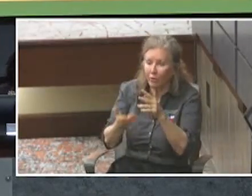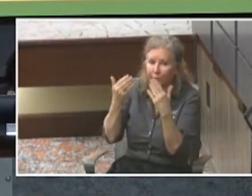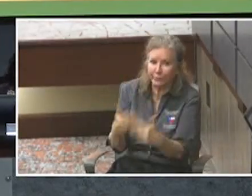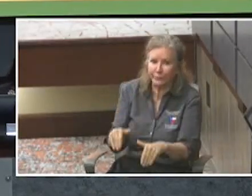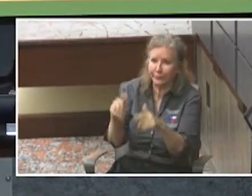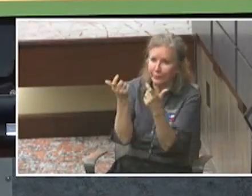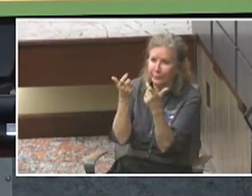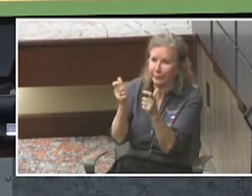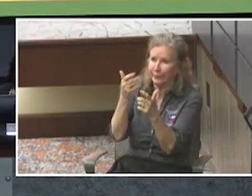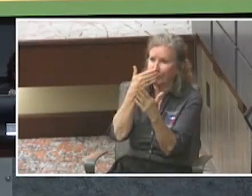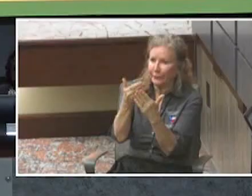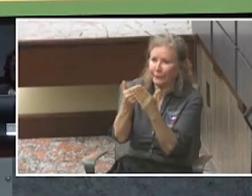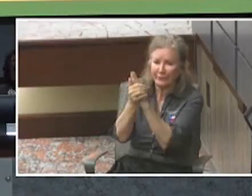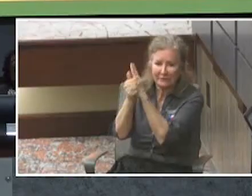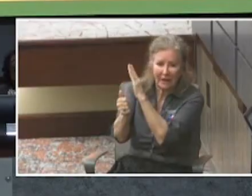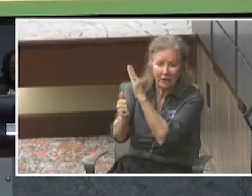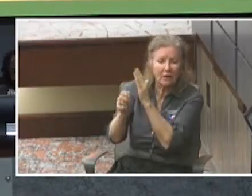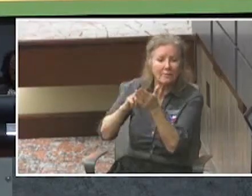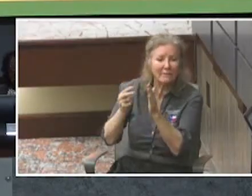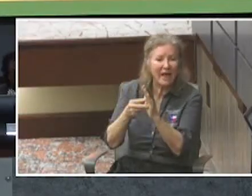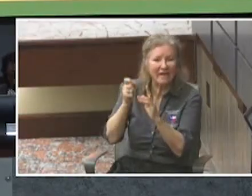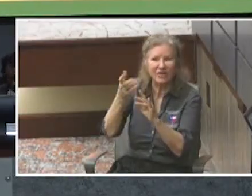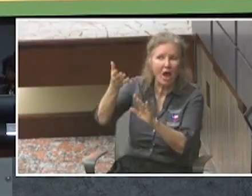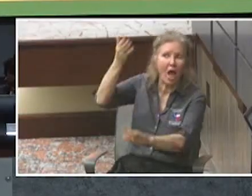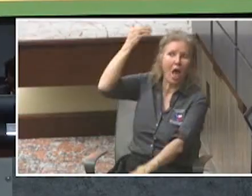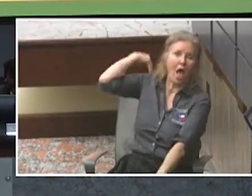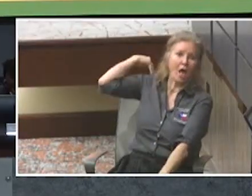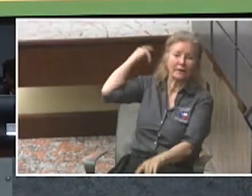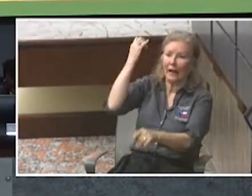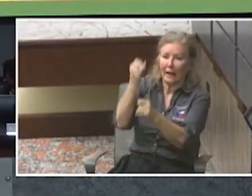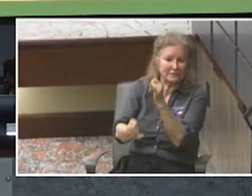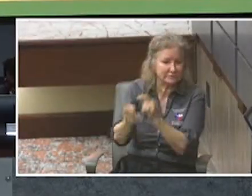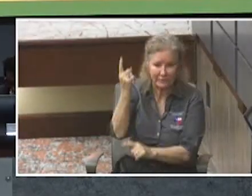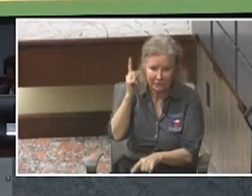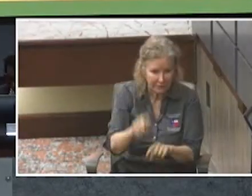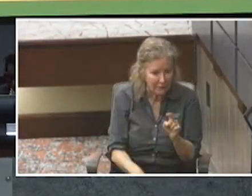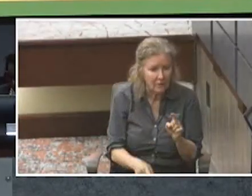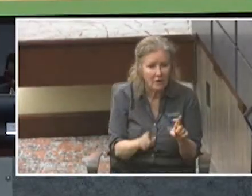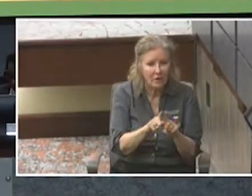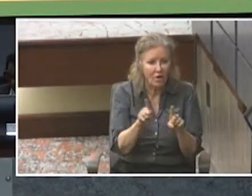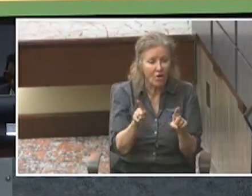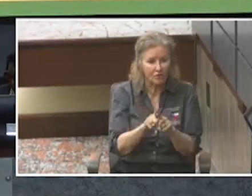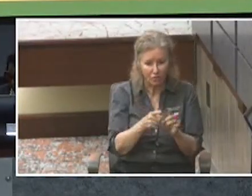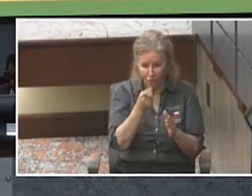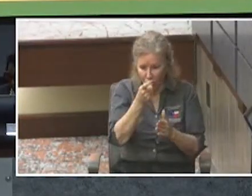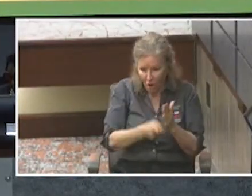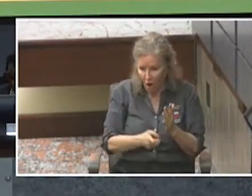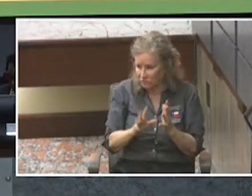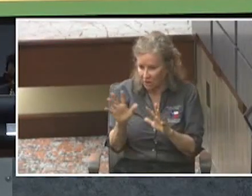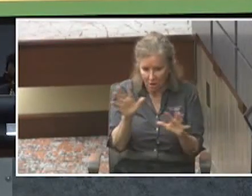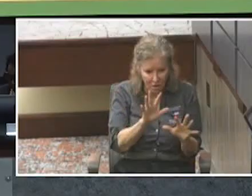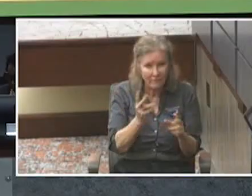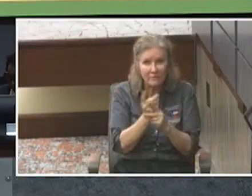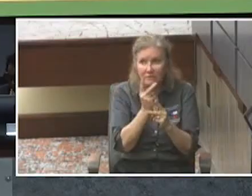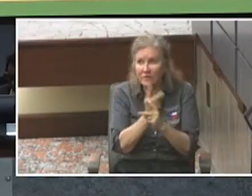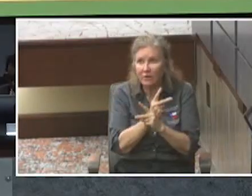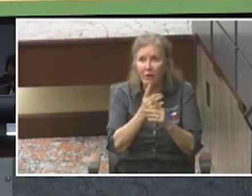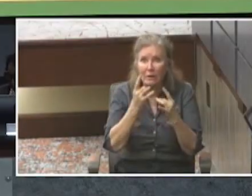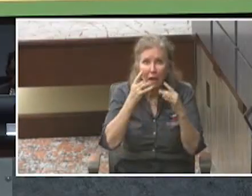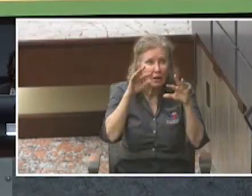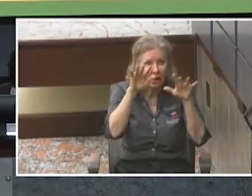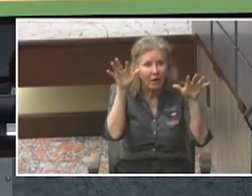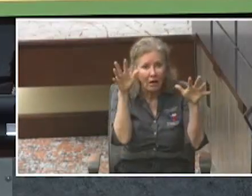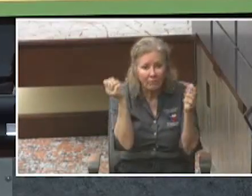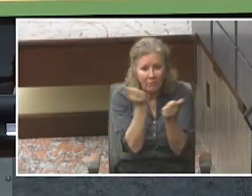the ancillary cost, just trying to get our costs down from a production standpoint and the support around the facility. We've got a pretty good